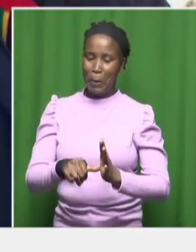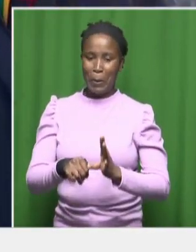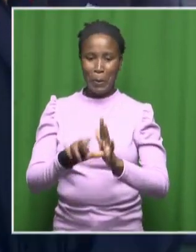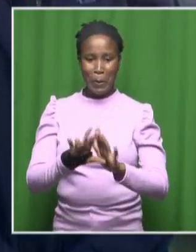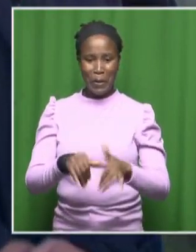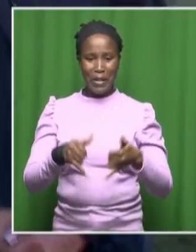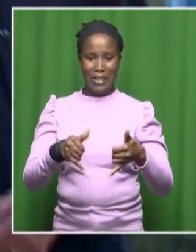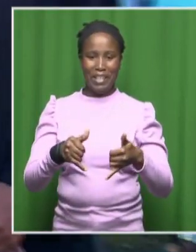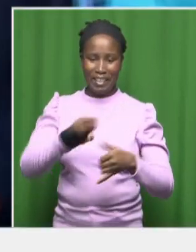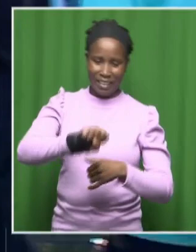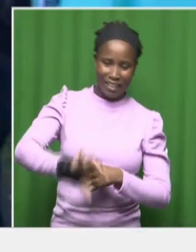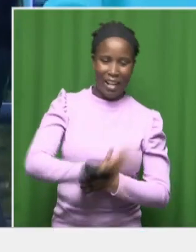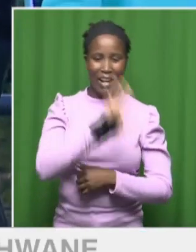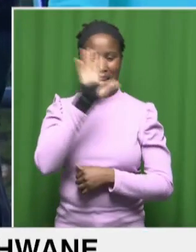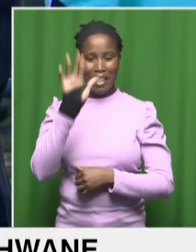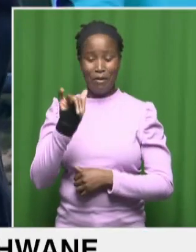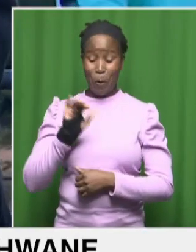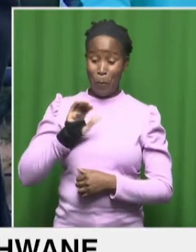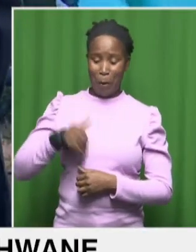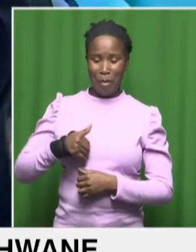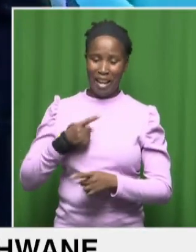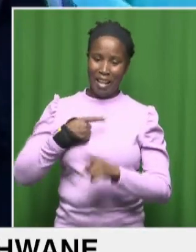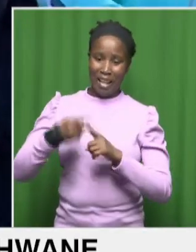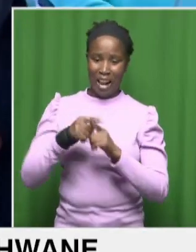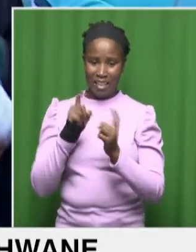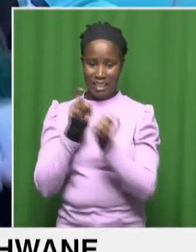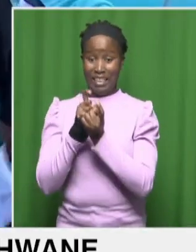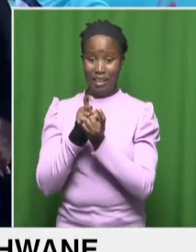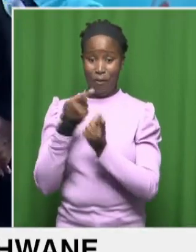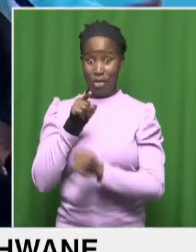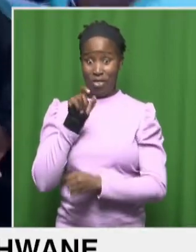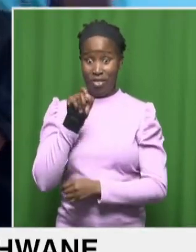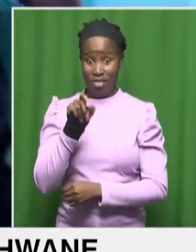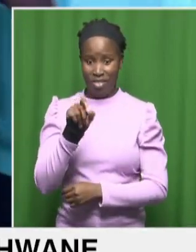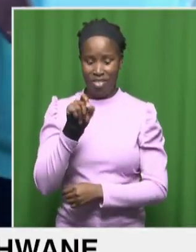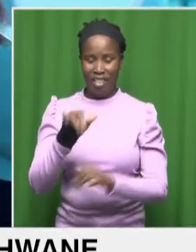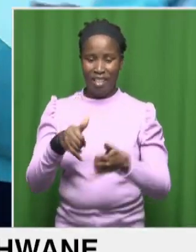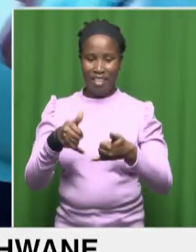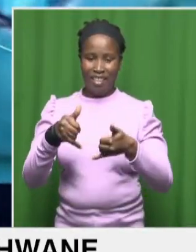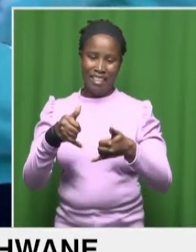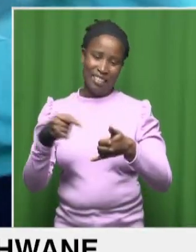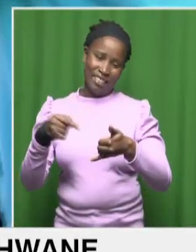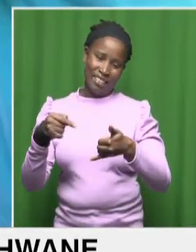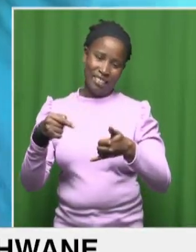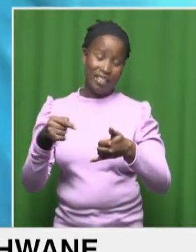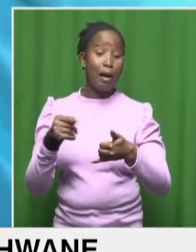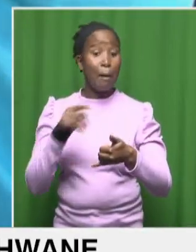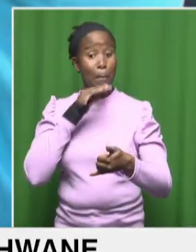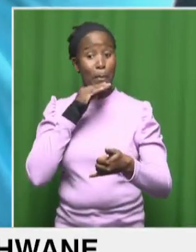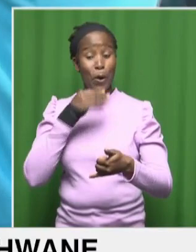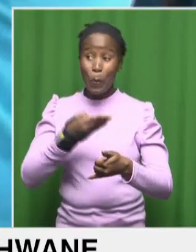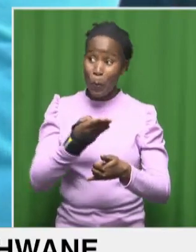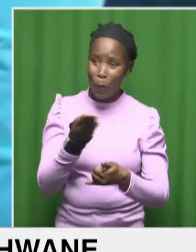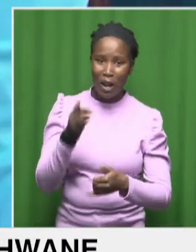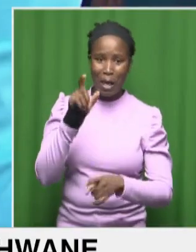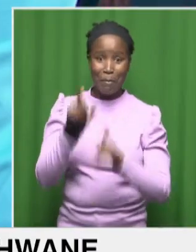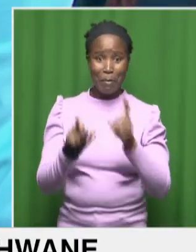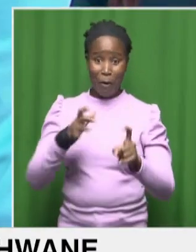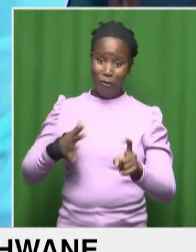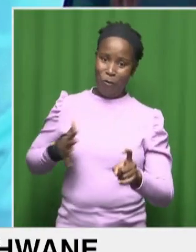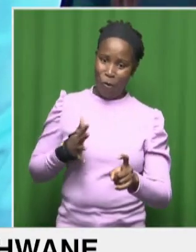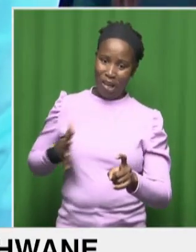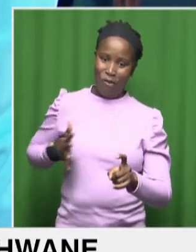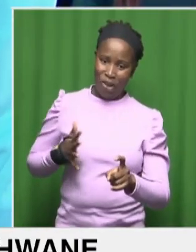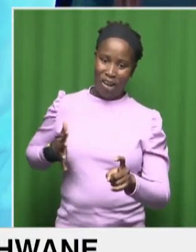the women will be playing for. This is the coveted trophy that everyone wants to get